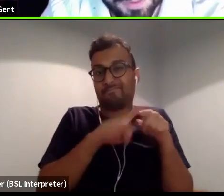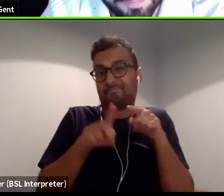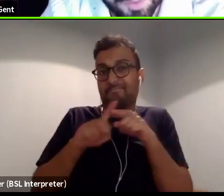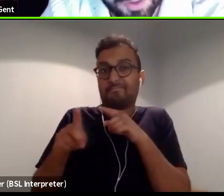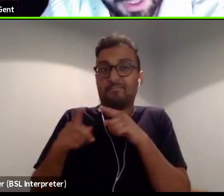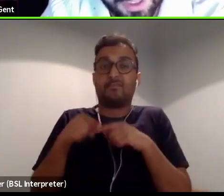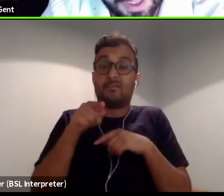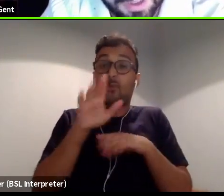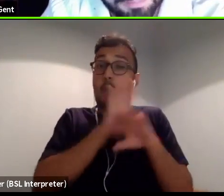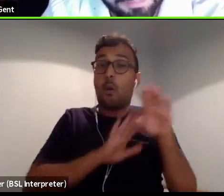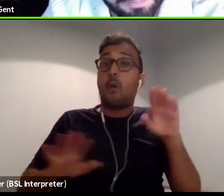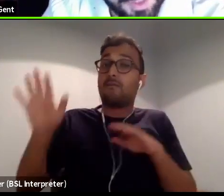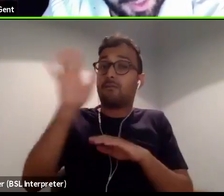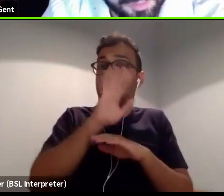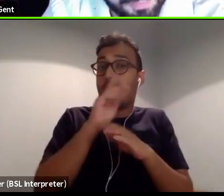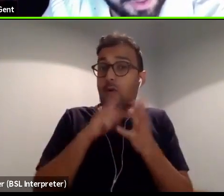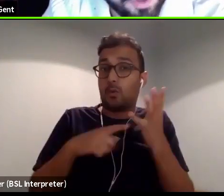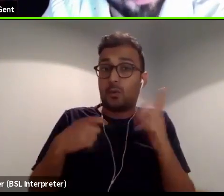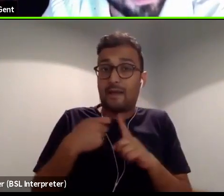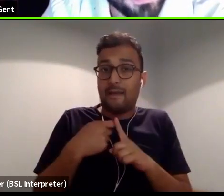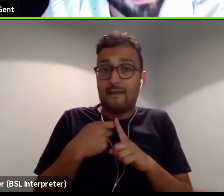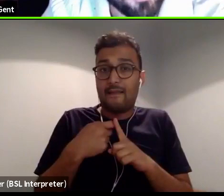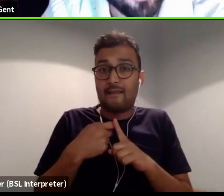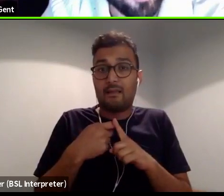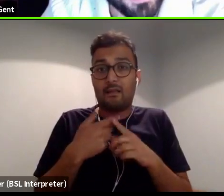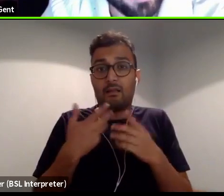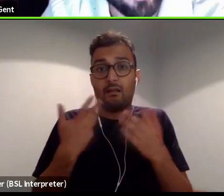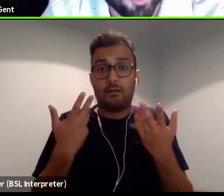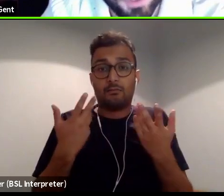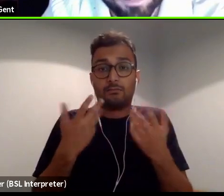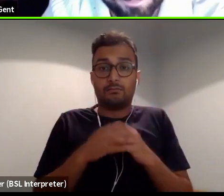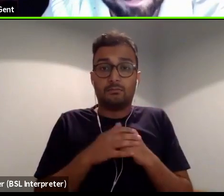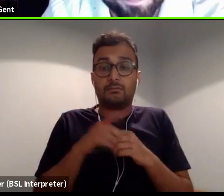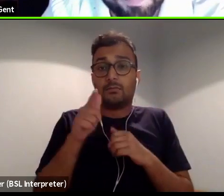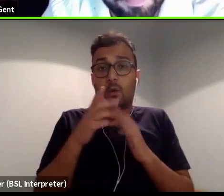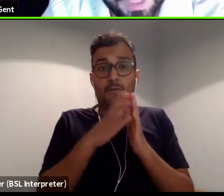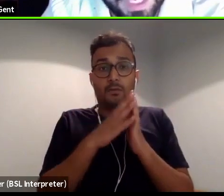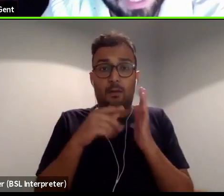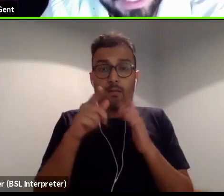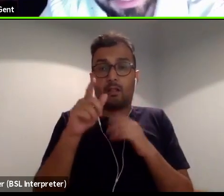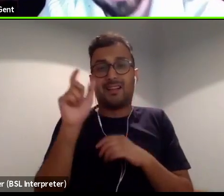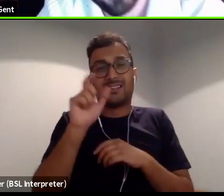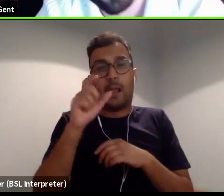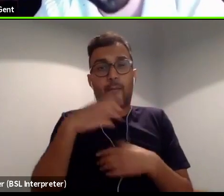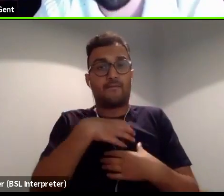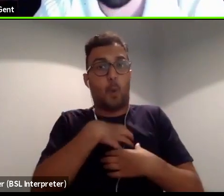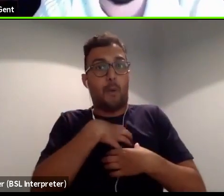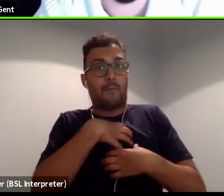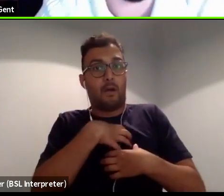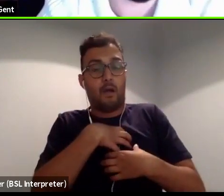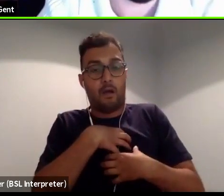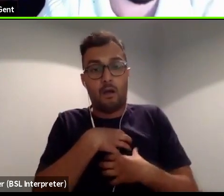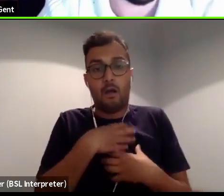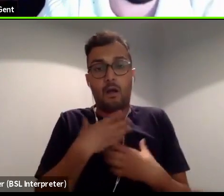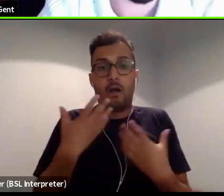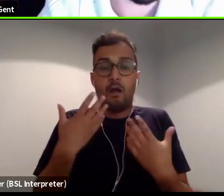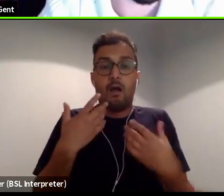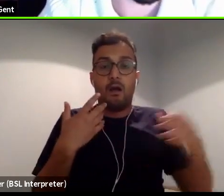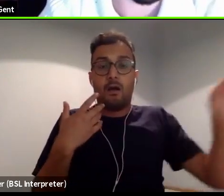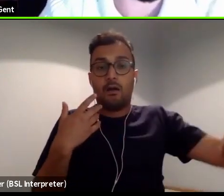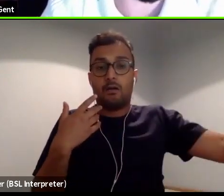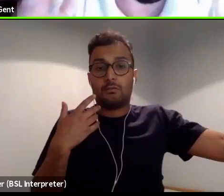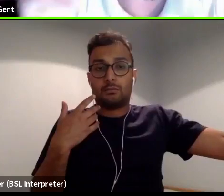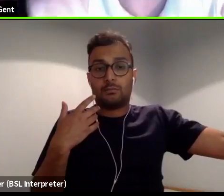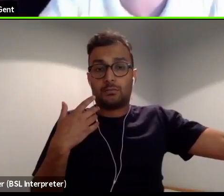lot of officers and staff suffer Islamophobia. This is, I think, partly